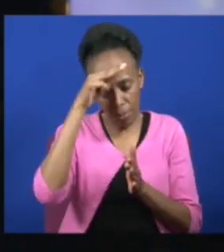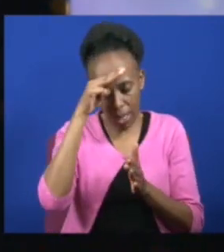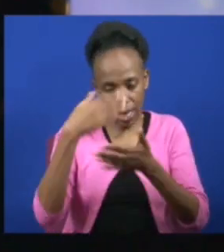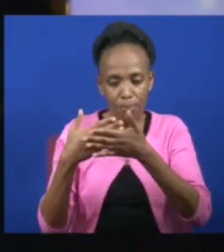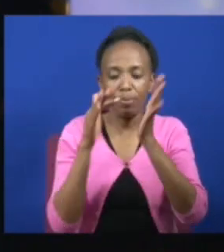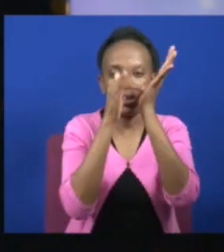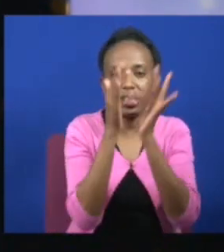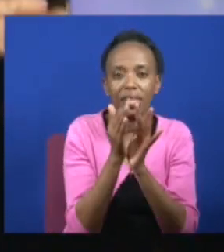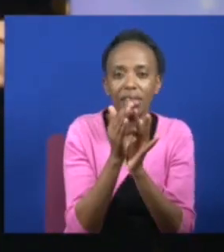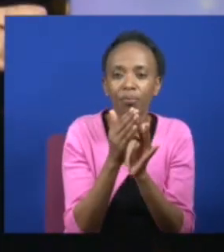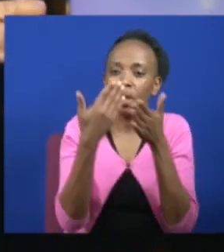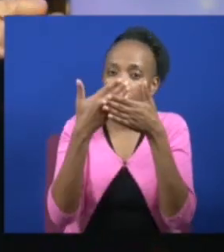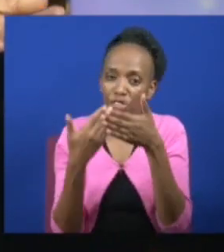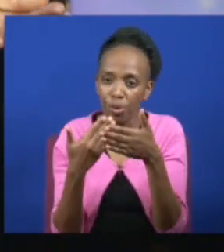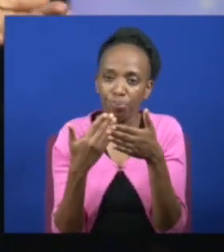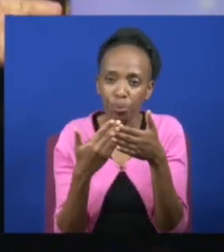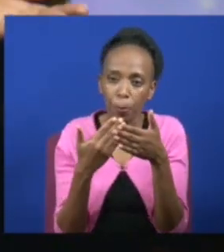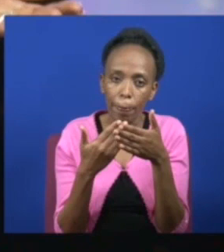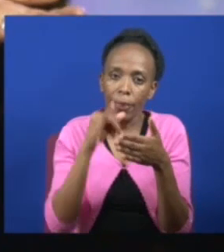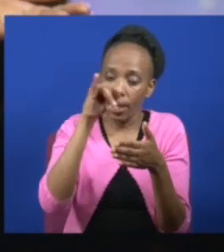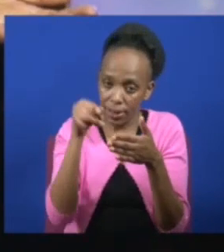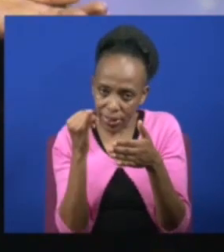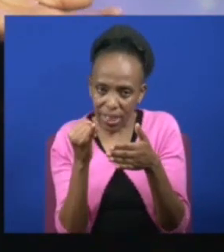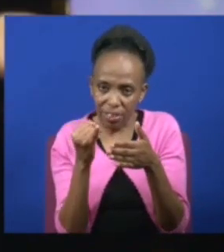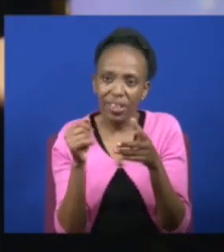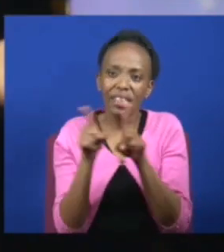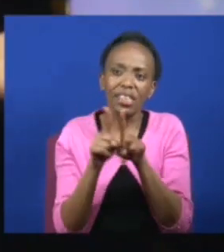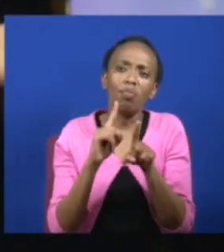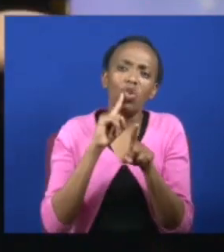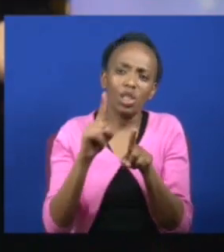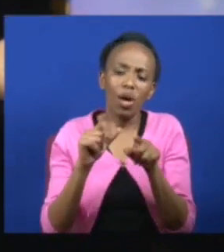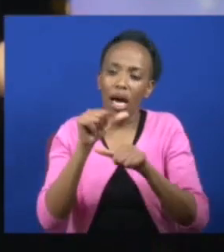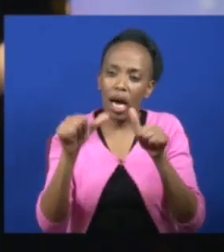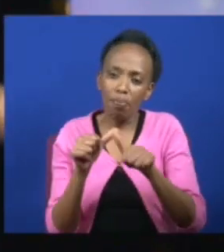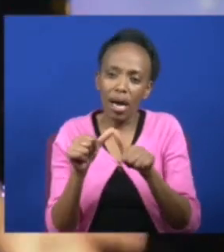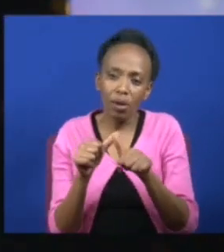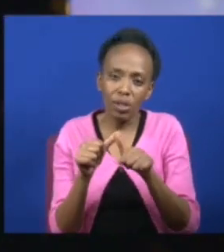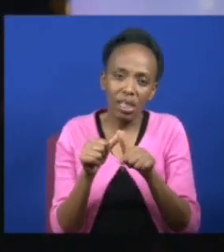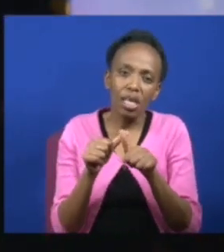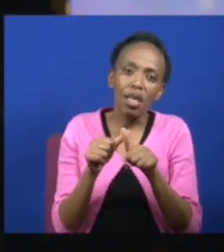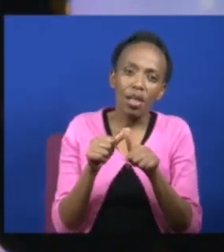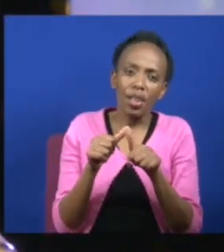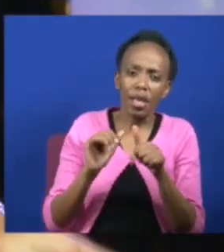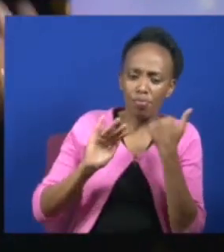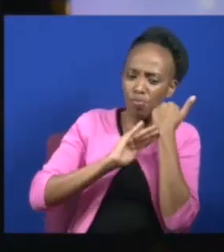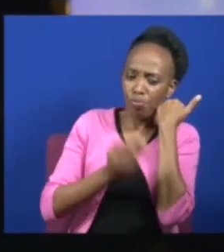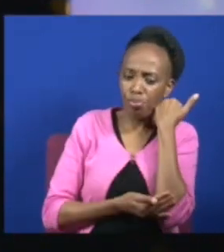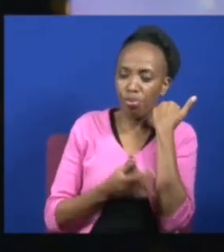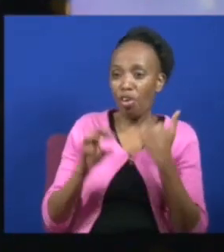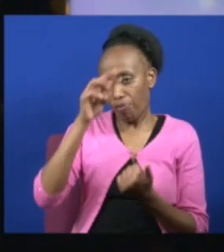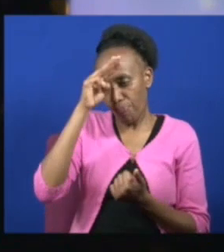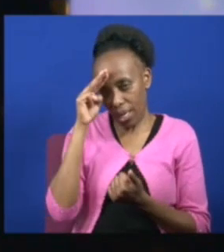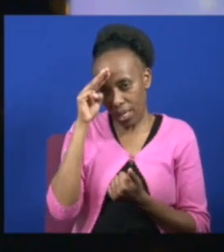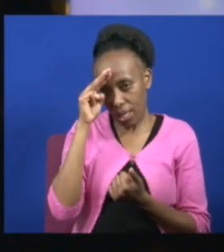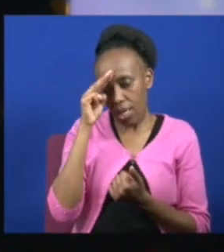baby Jesus. Initially, Joseph was not even sure about the virgin conception. And the